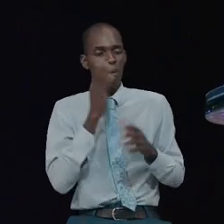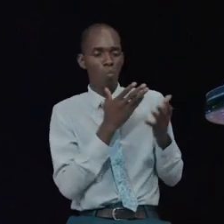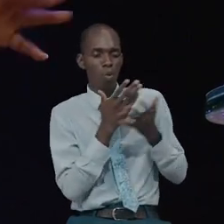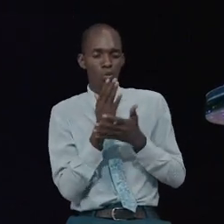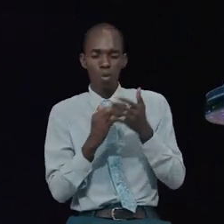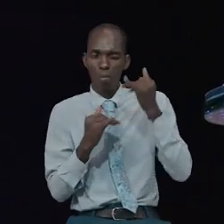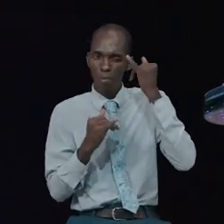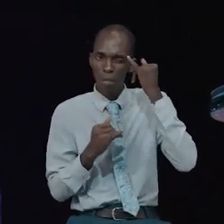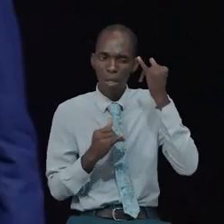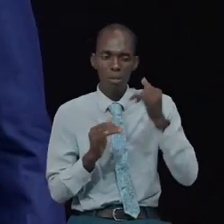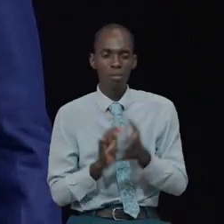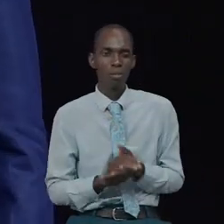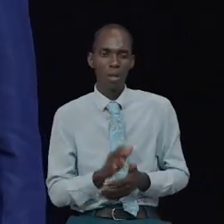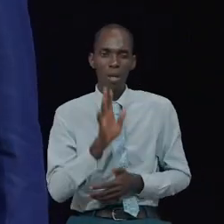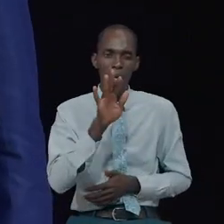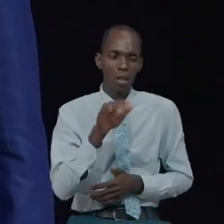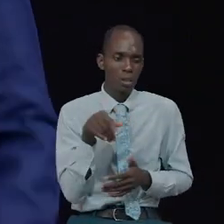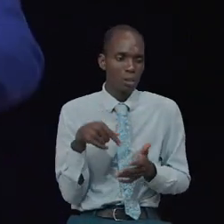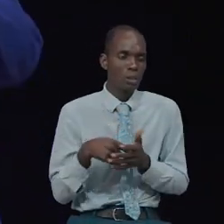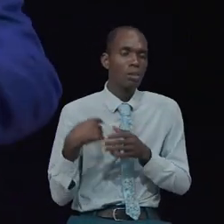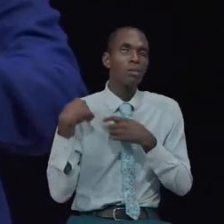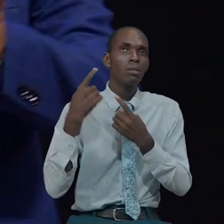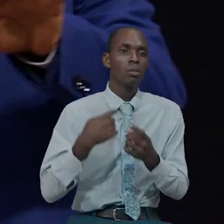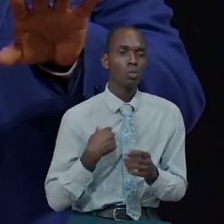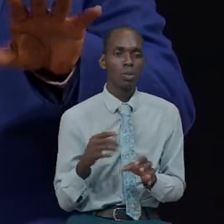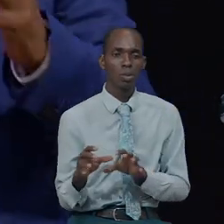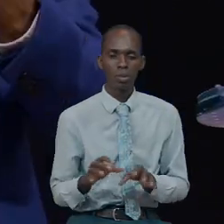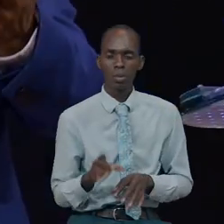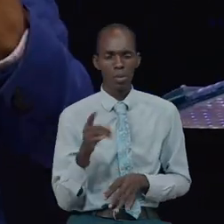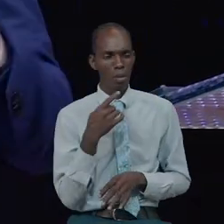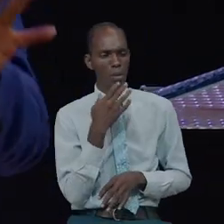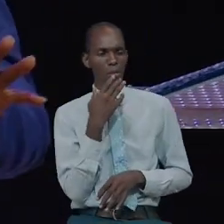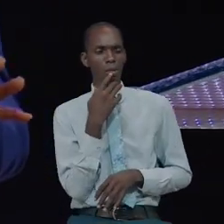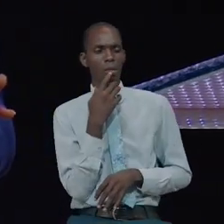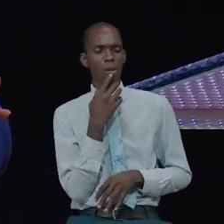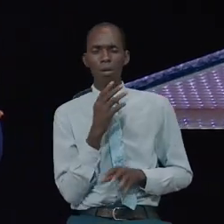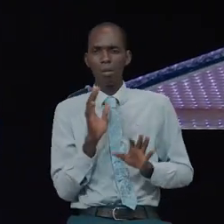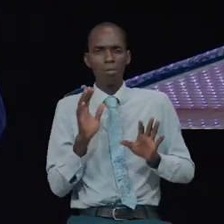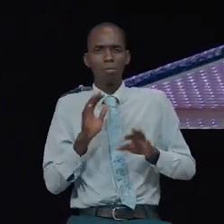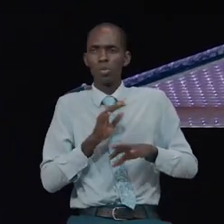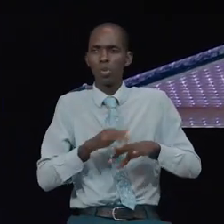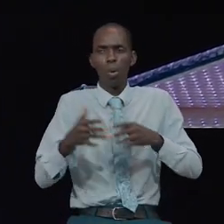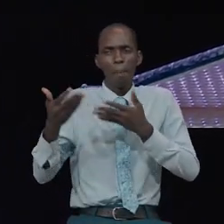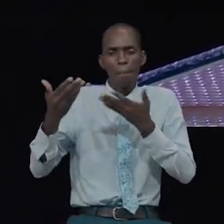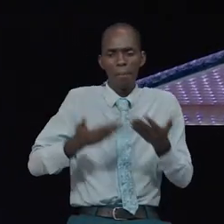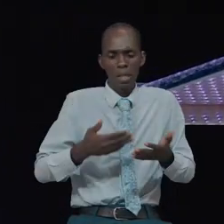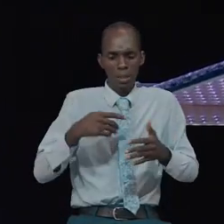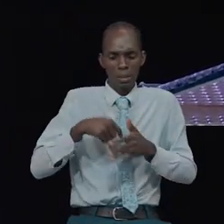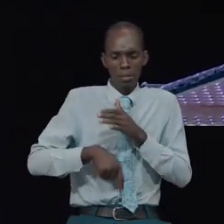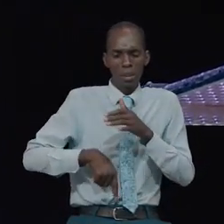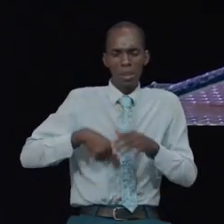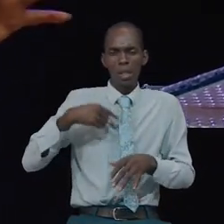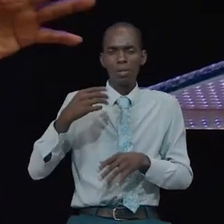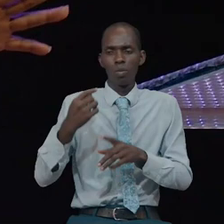ideas. And they'll say, this is what we have been doing. And they'll say, don't bring deeper life here. Don't bring a Bible